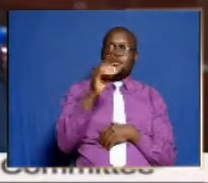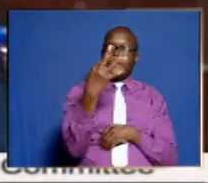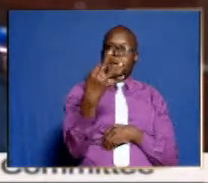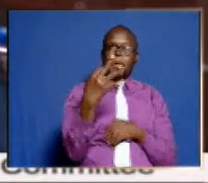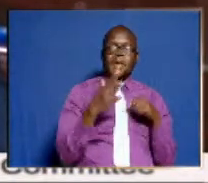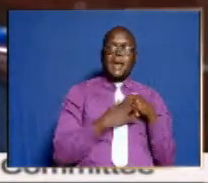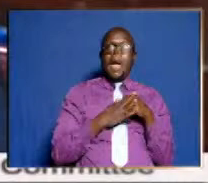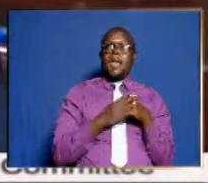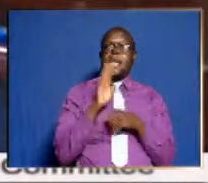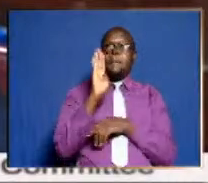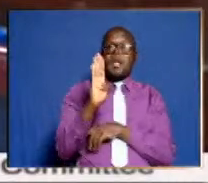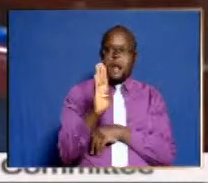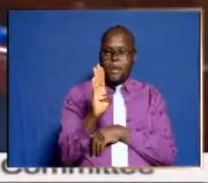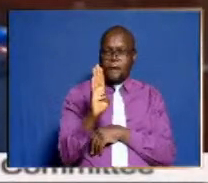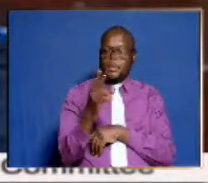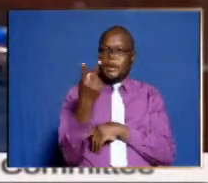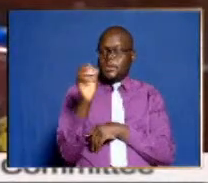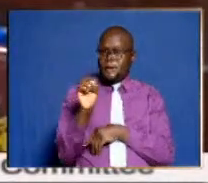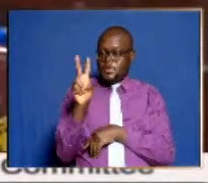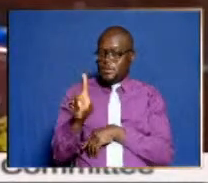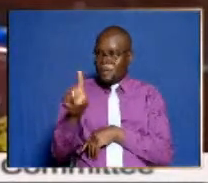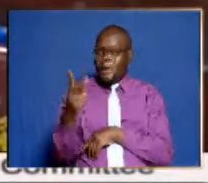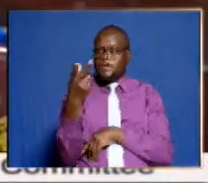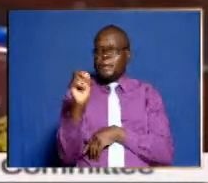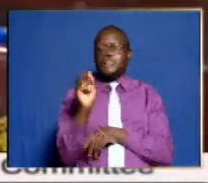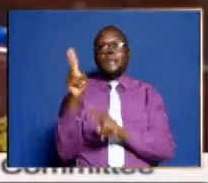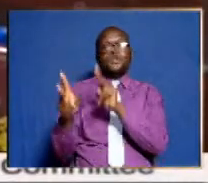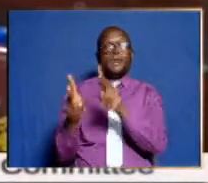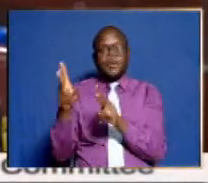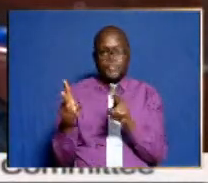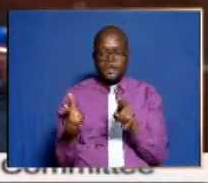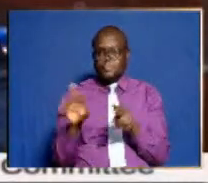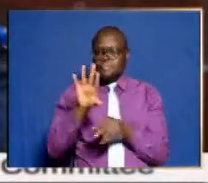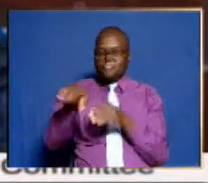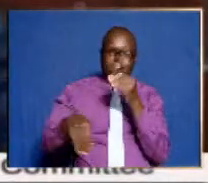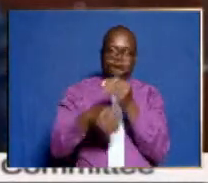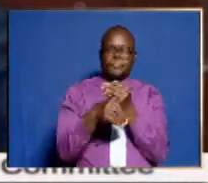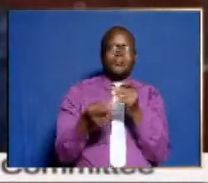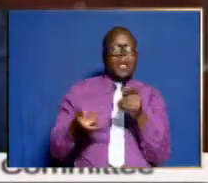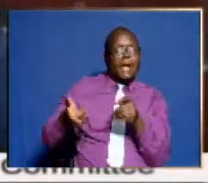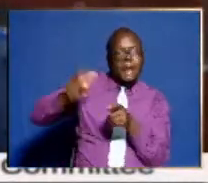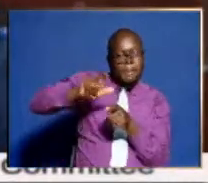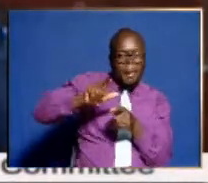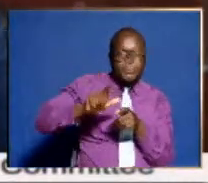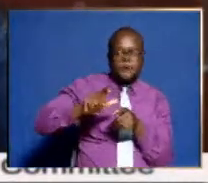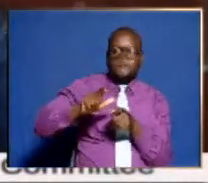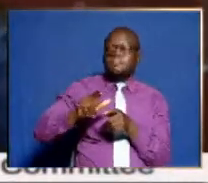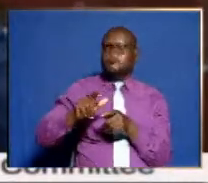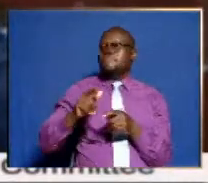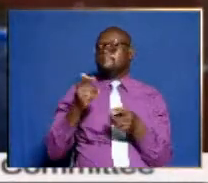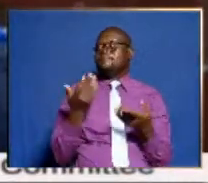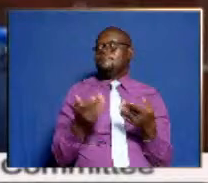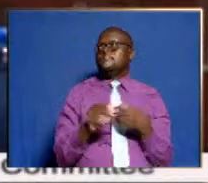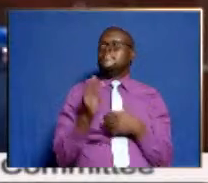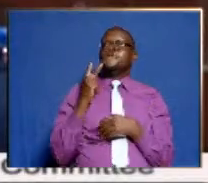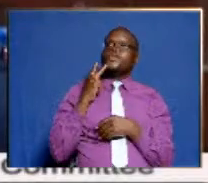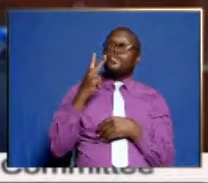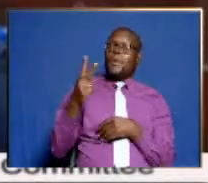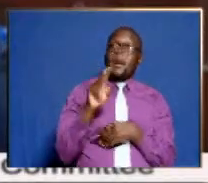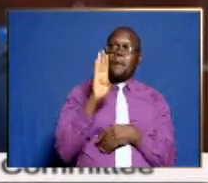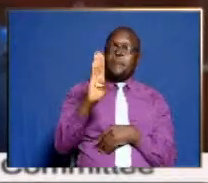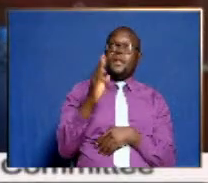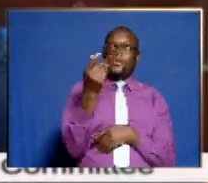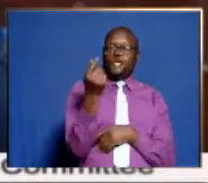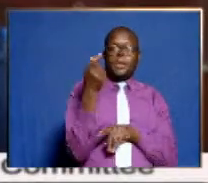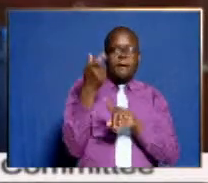2.039 billion in 2021-2022, an increase by approximately 200 billion shillings